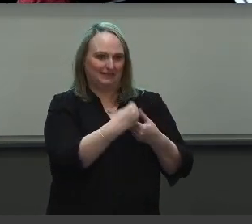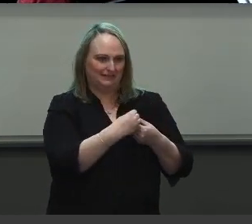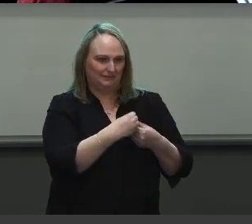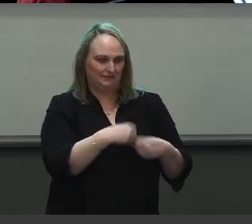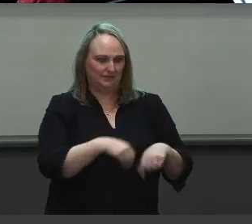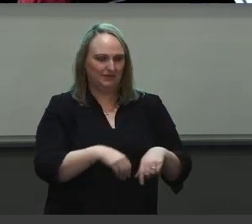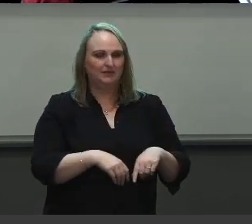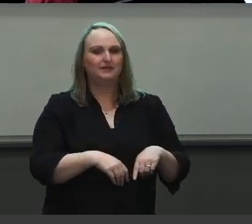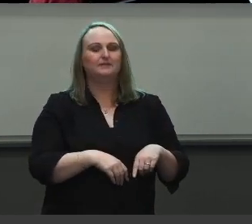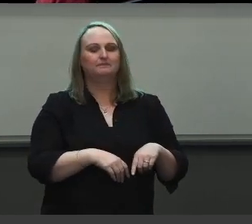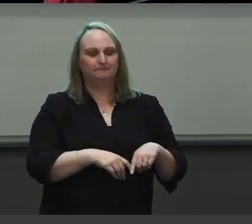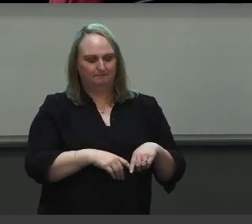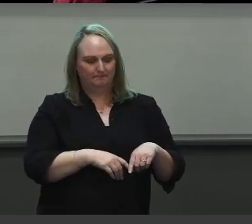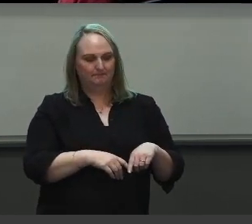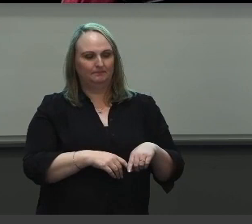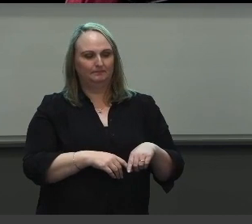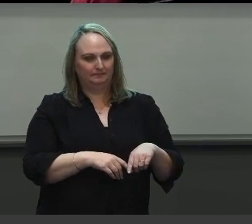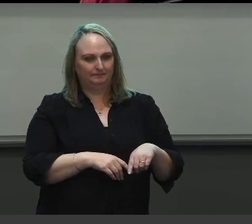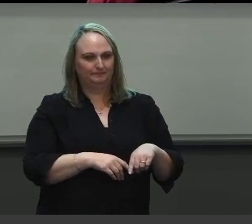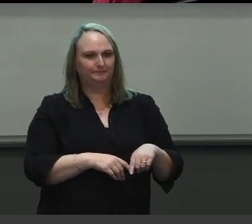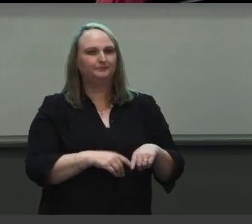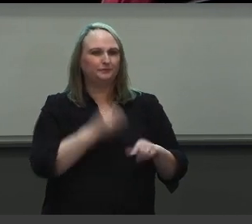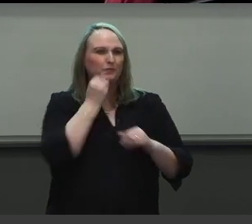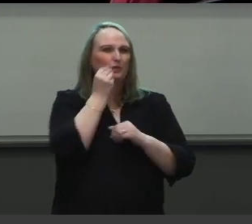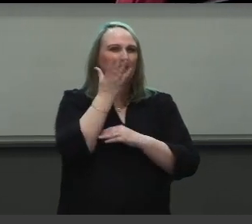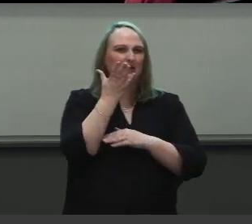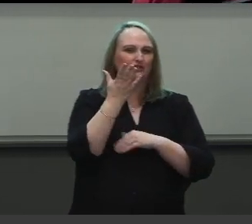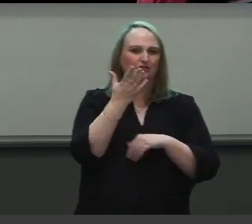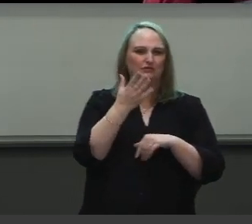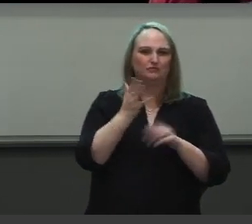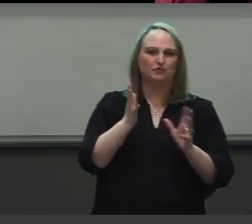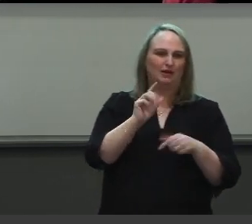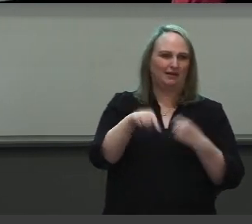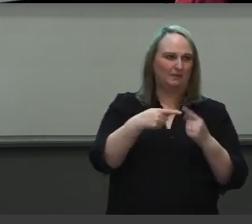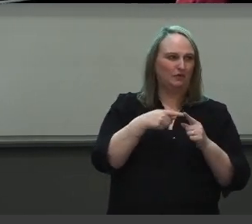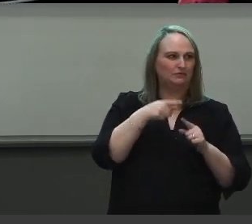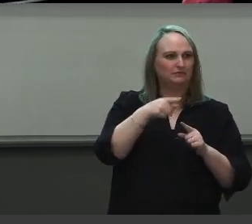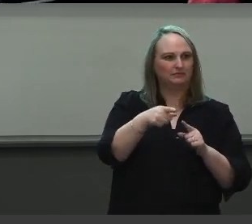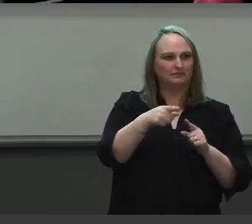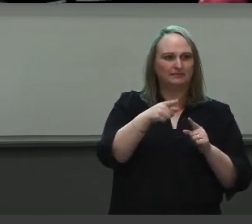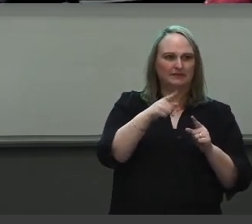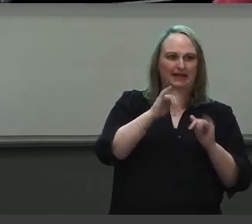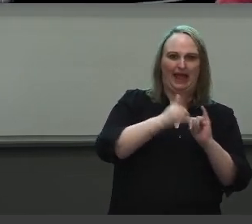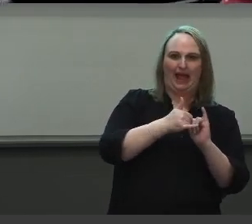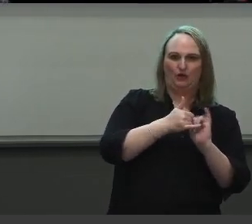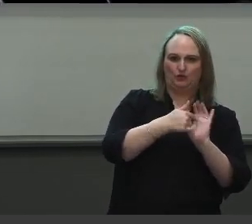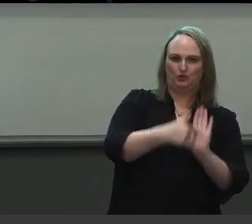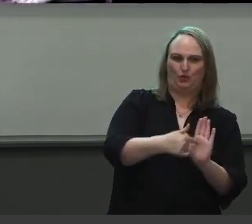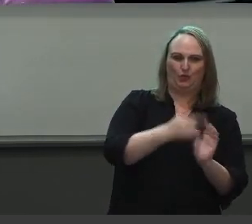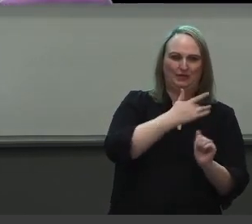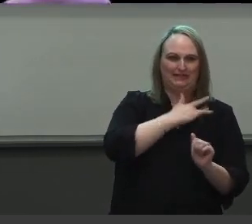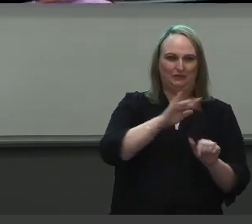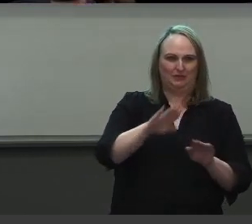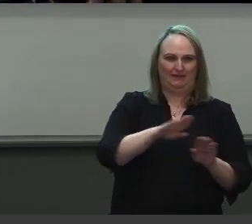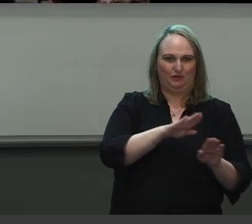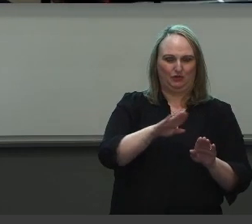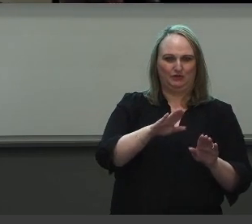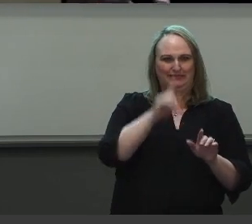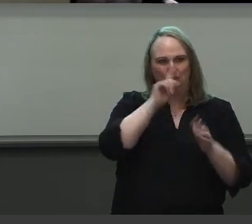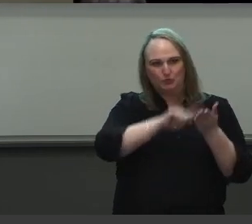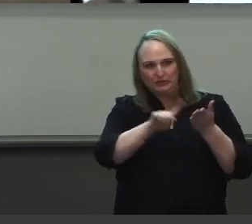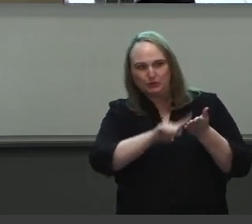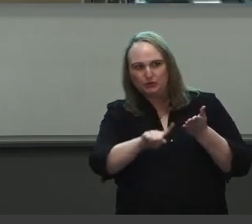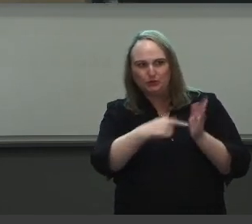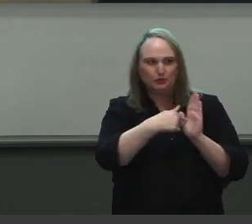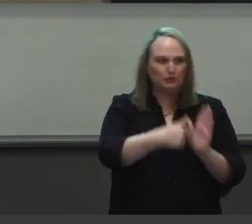about the measure that we used in general to look at these sensory behaviors. I don't even necessarily think at this point in the